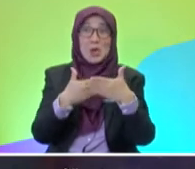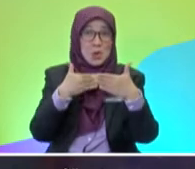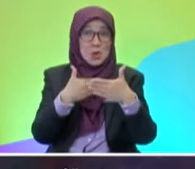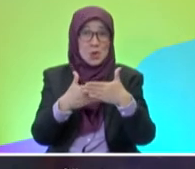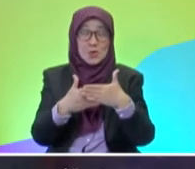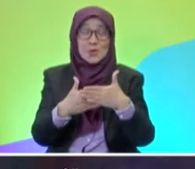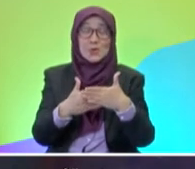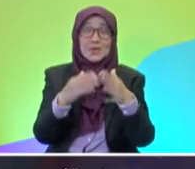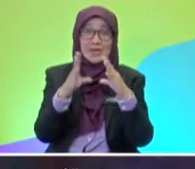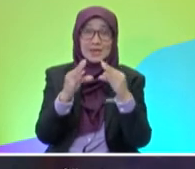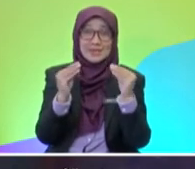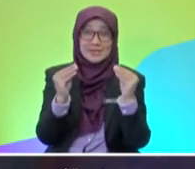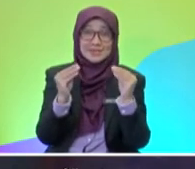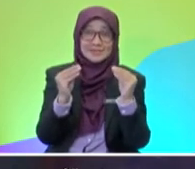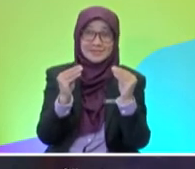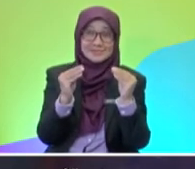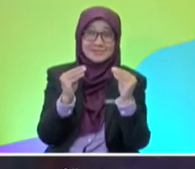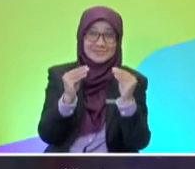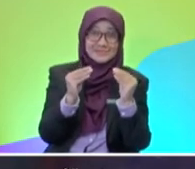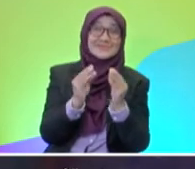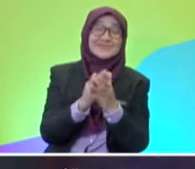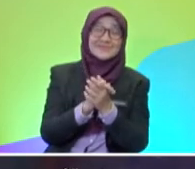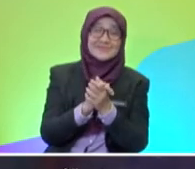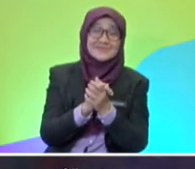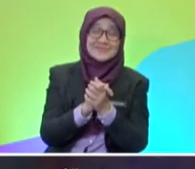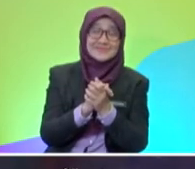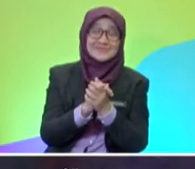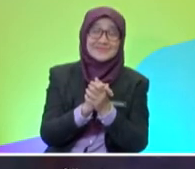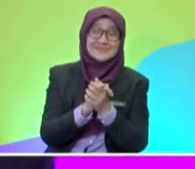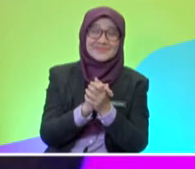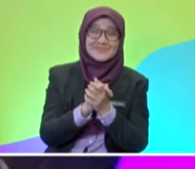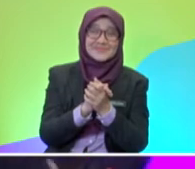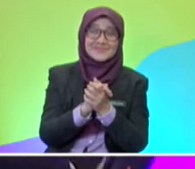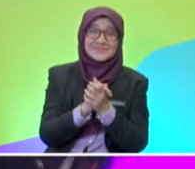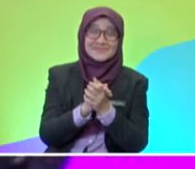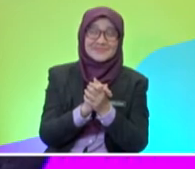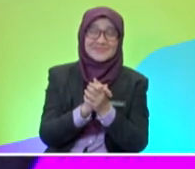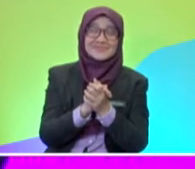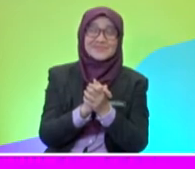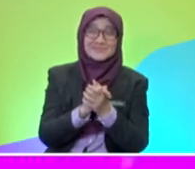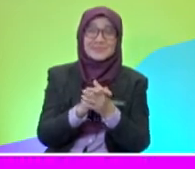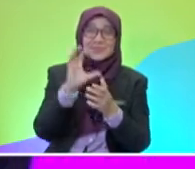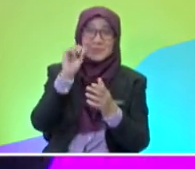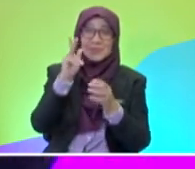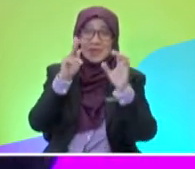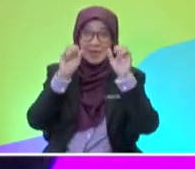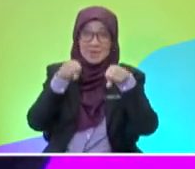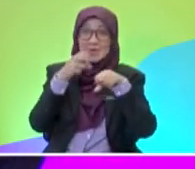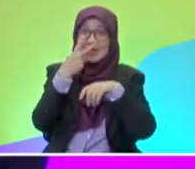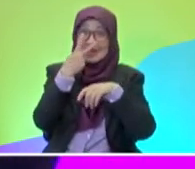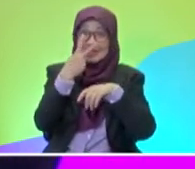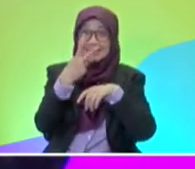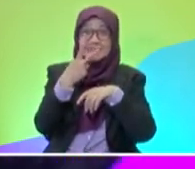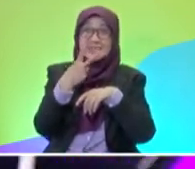think I have my caterpillar done. Wonderful. And Teacher Rahma, while we finish and just complete our project